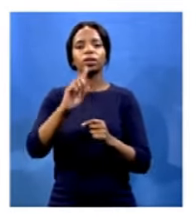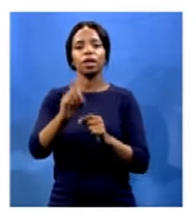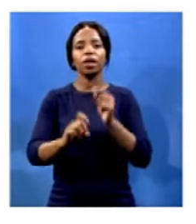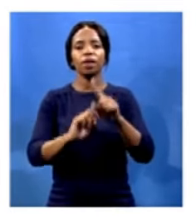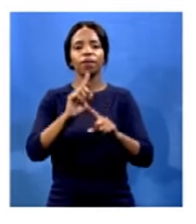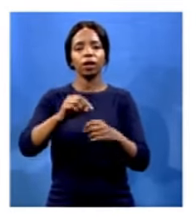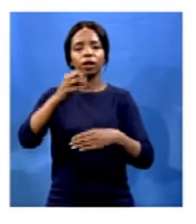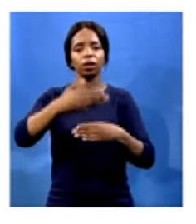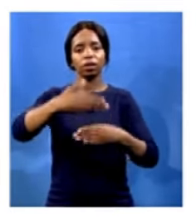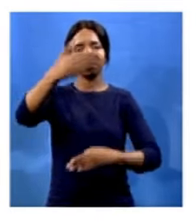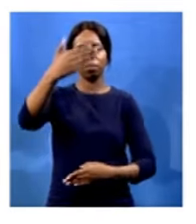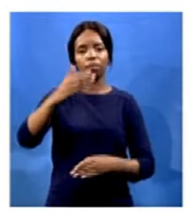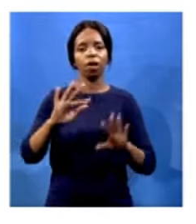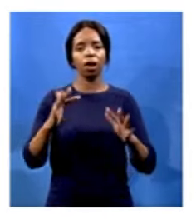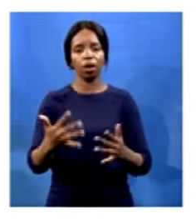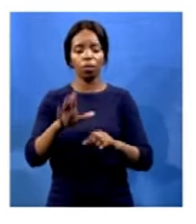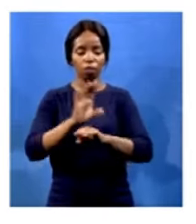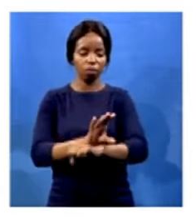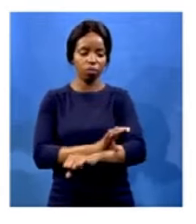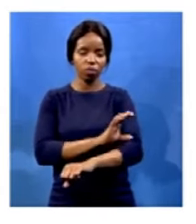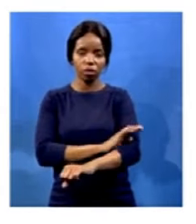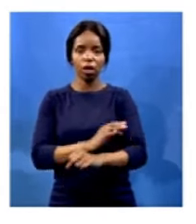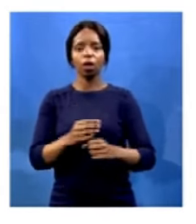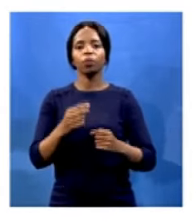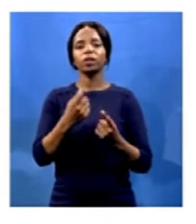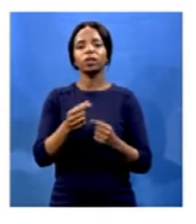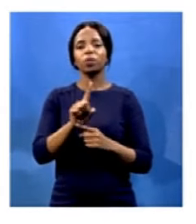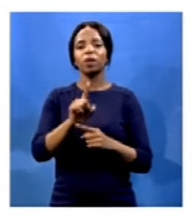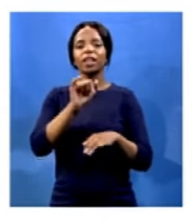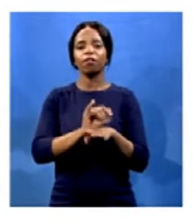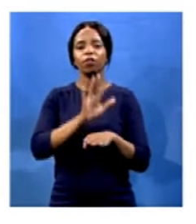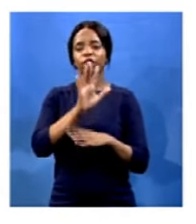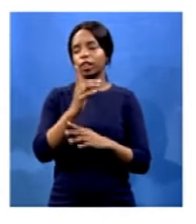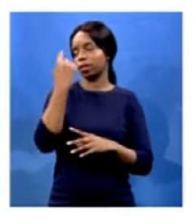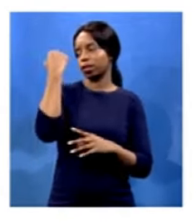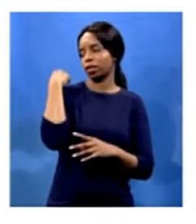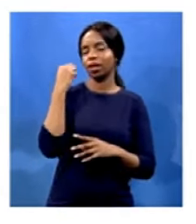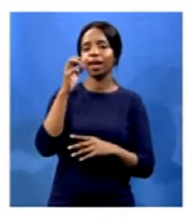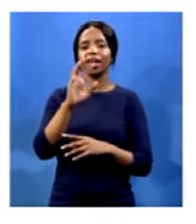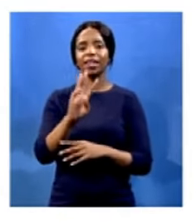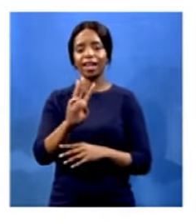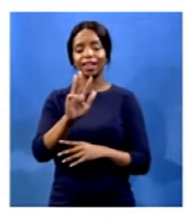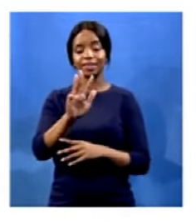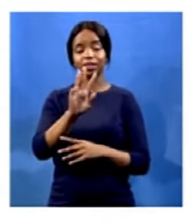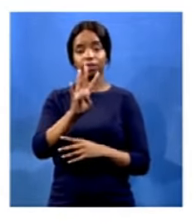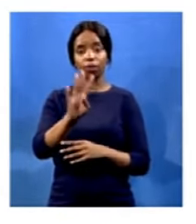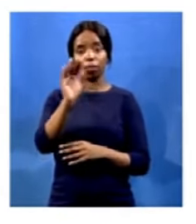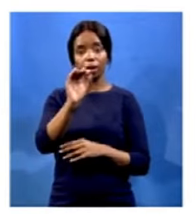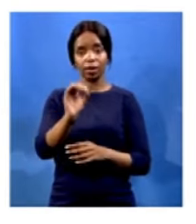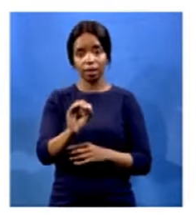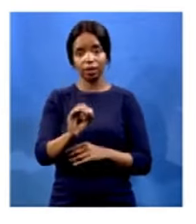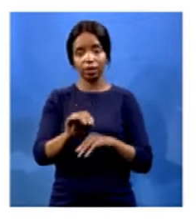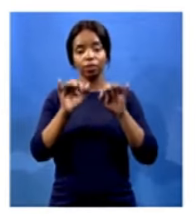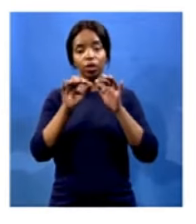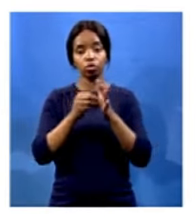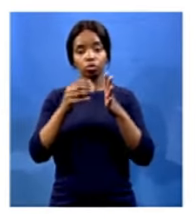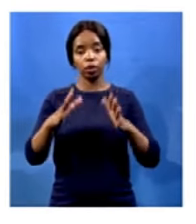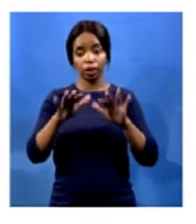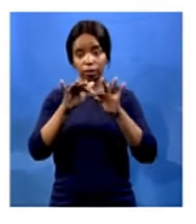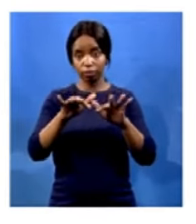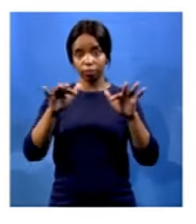15th, it was completed by 90.4% of our student population. And out of this 90.4, 89.5 of them